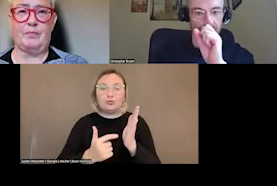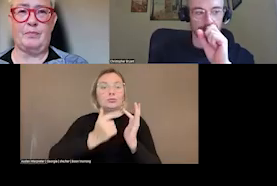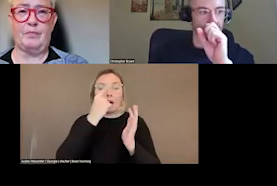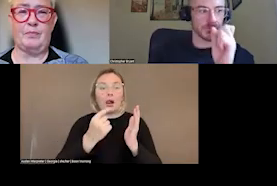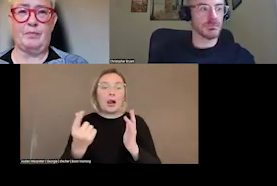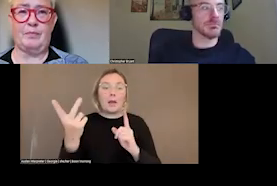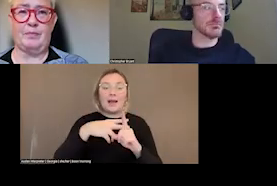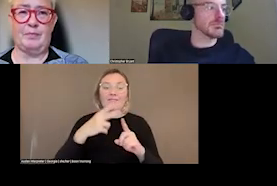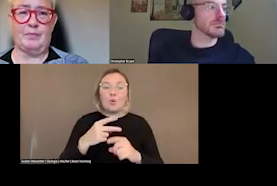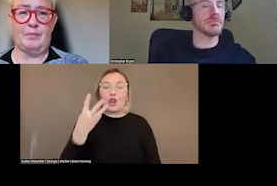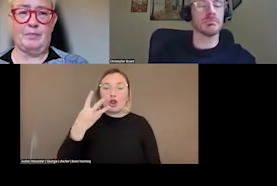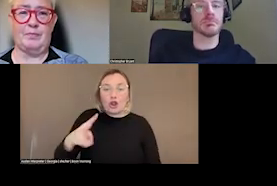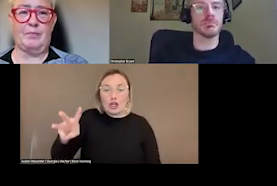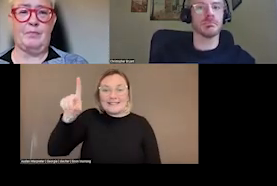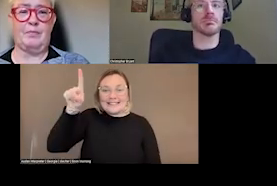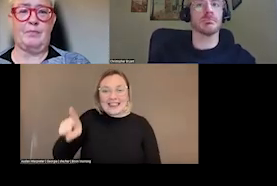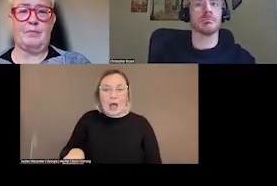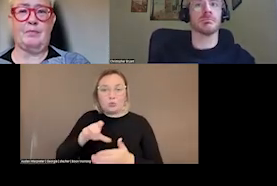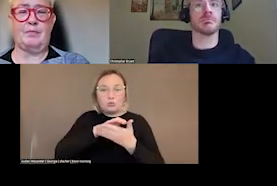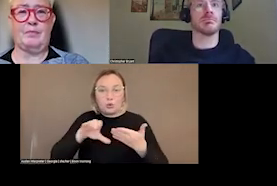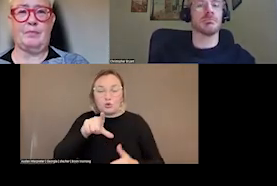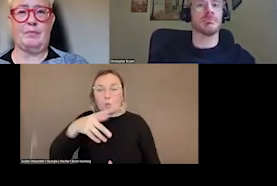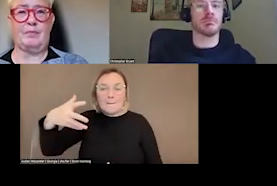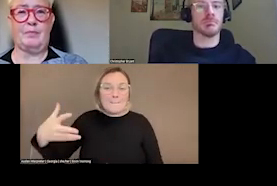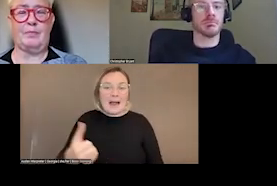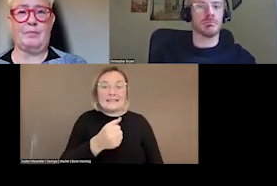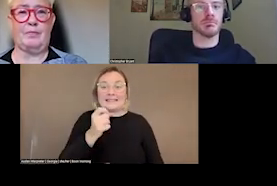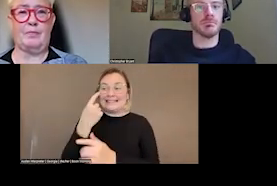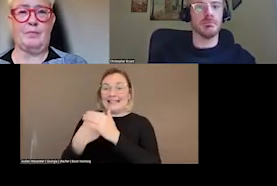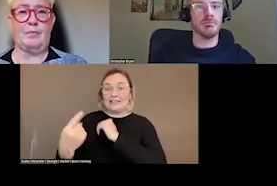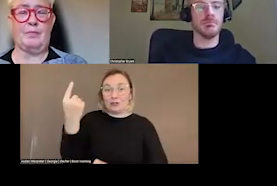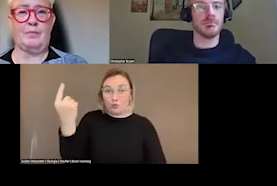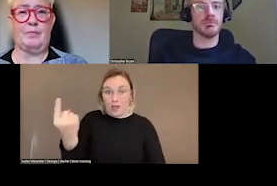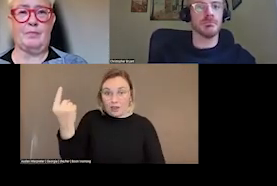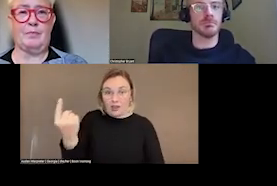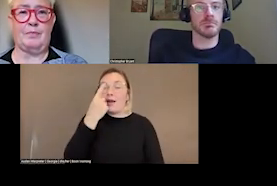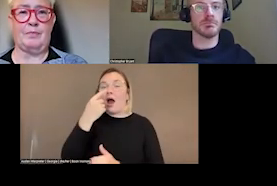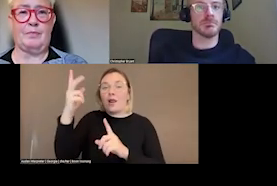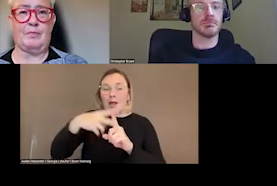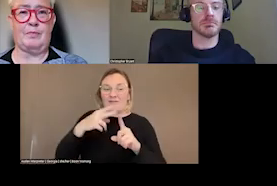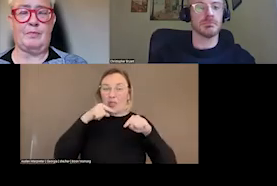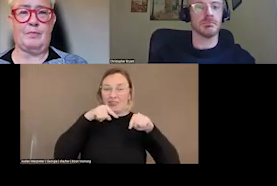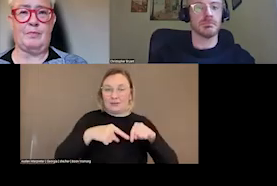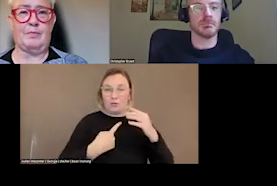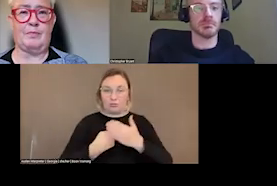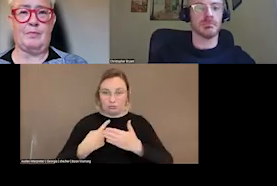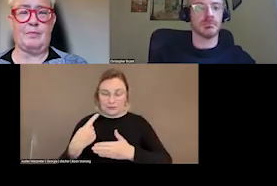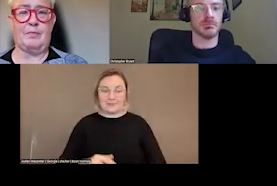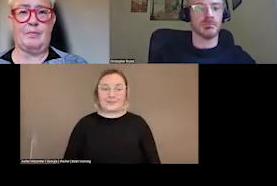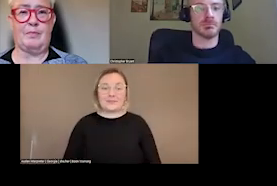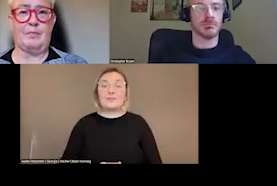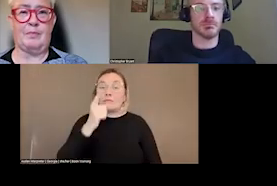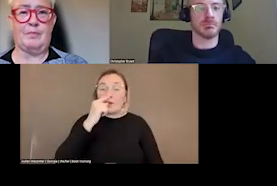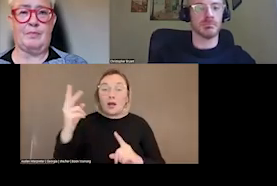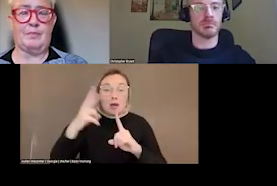for $30,000. You must be an individual to apply for this particular opportunity. And you can apply